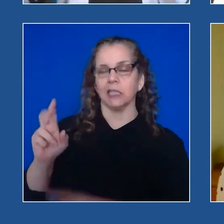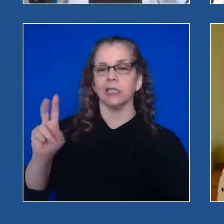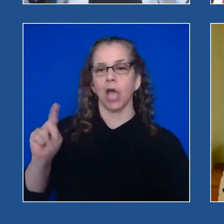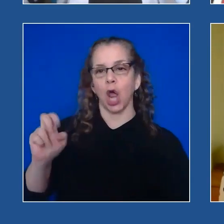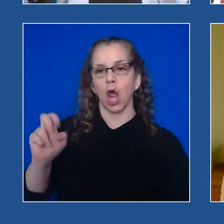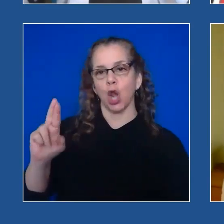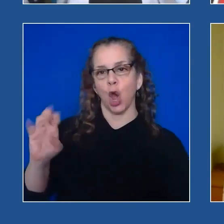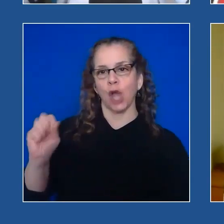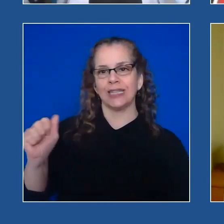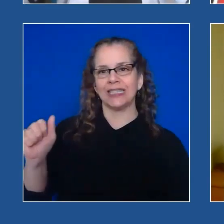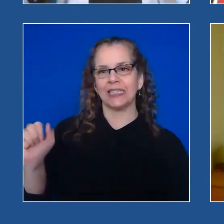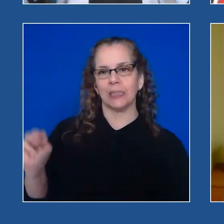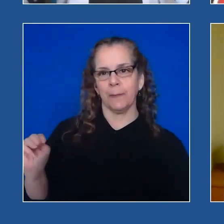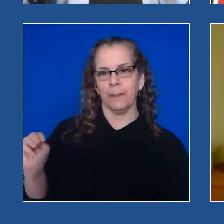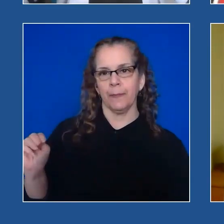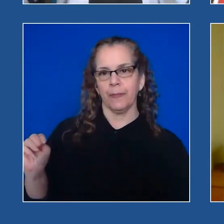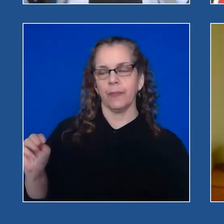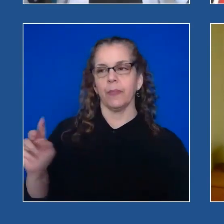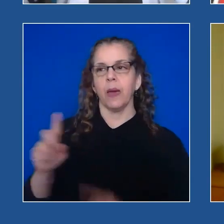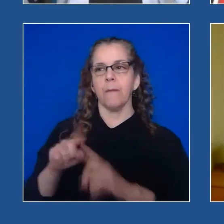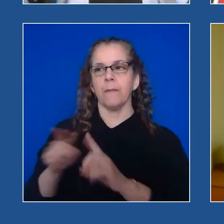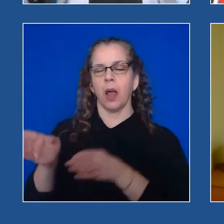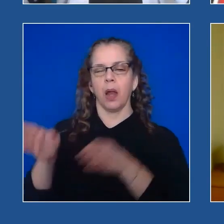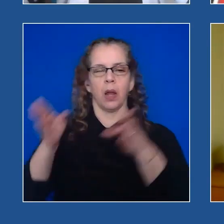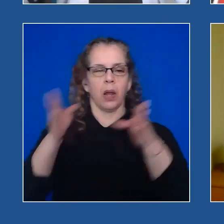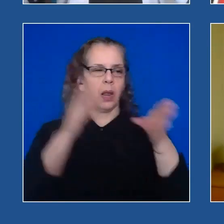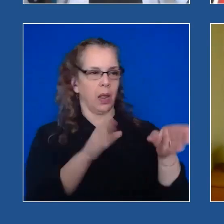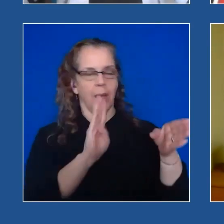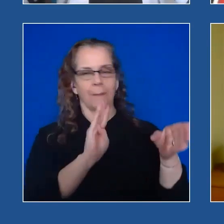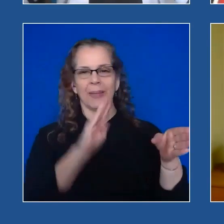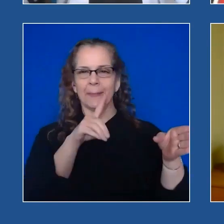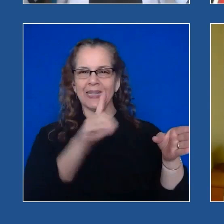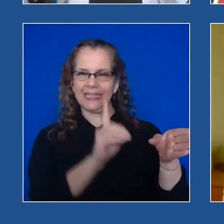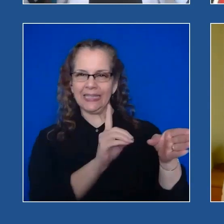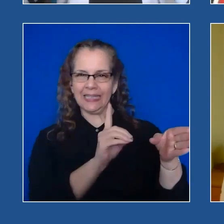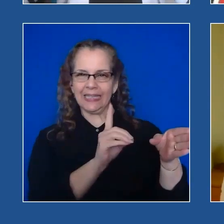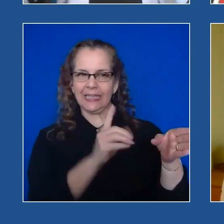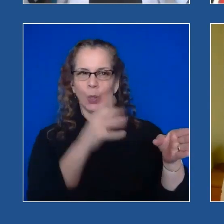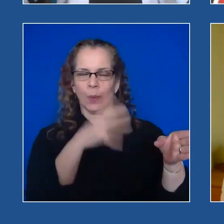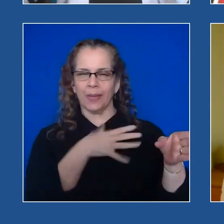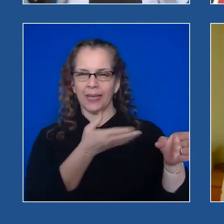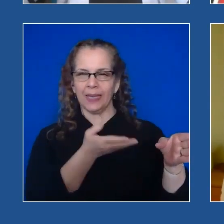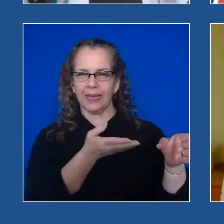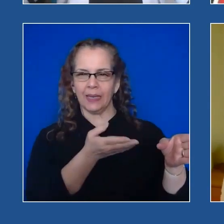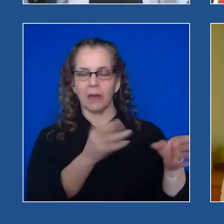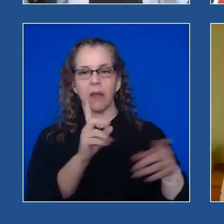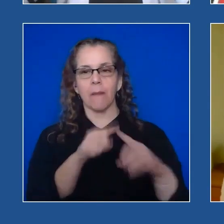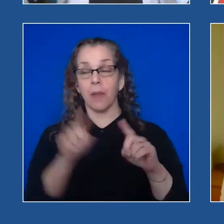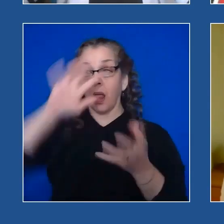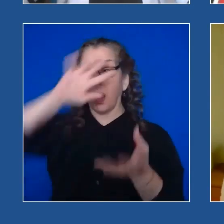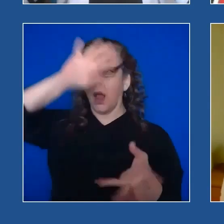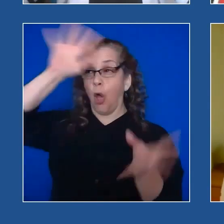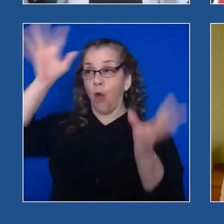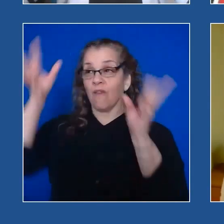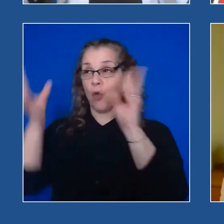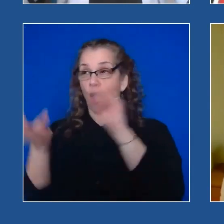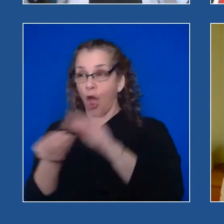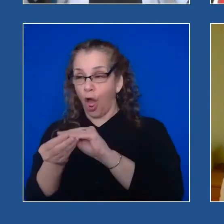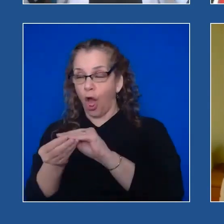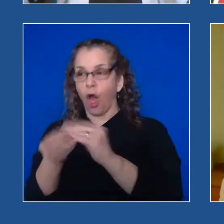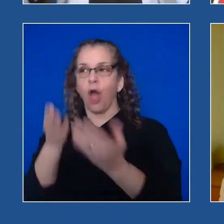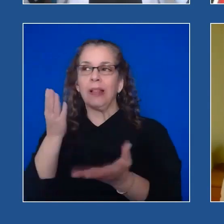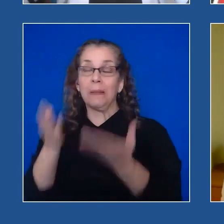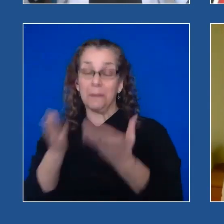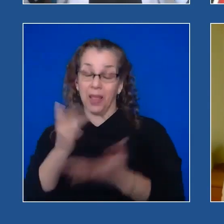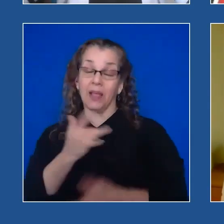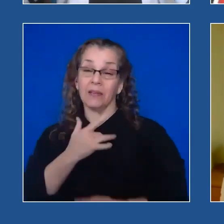total package of all of the difficulties the person is facing might be more BPD. So